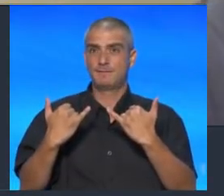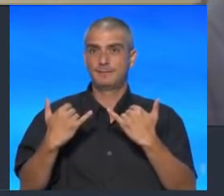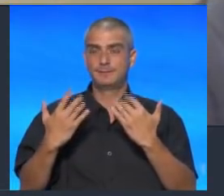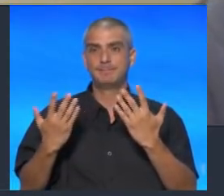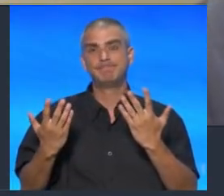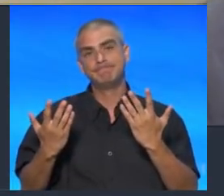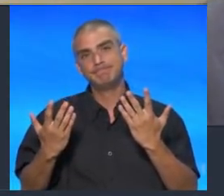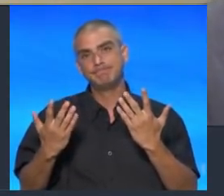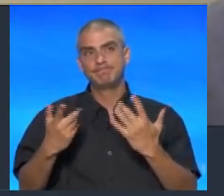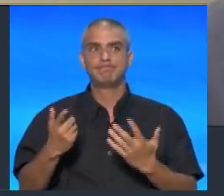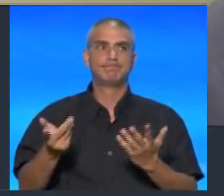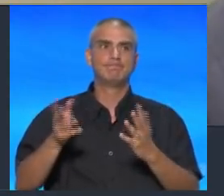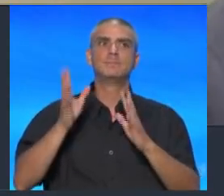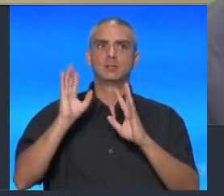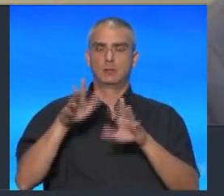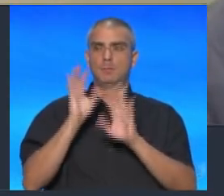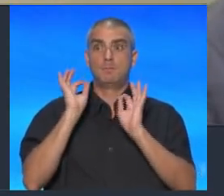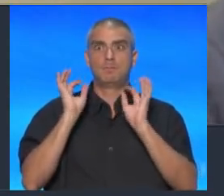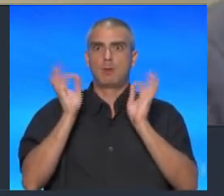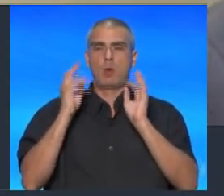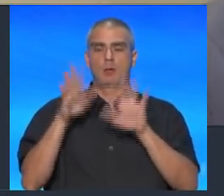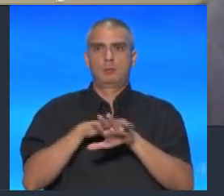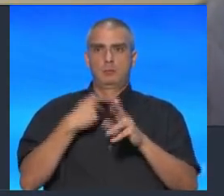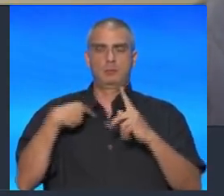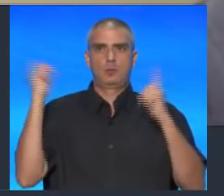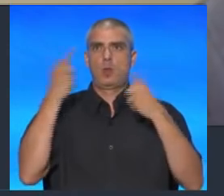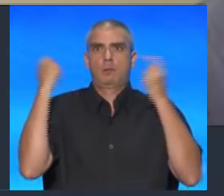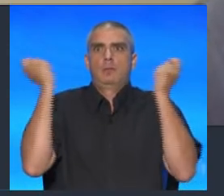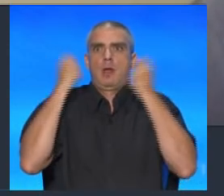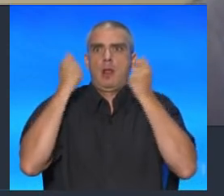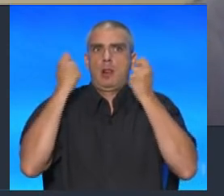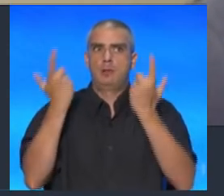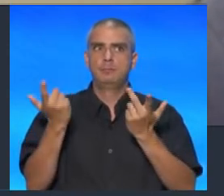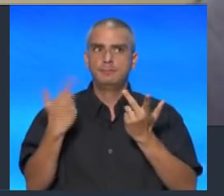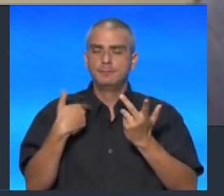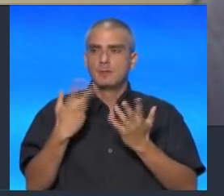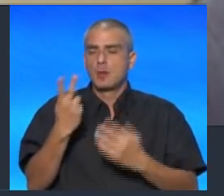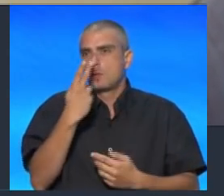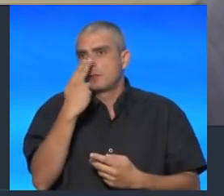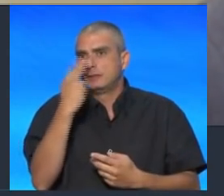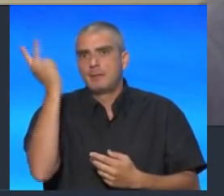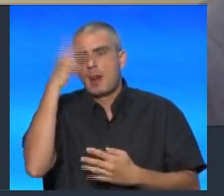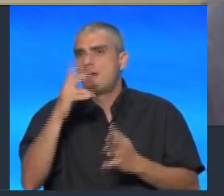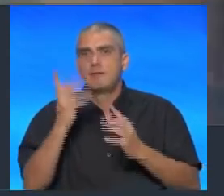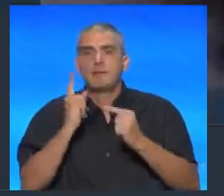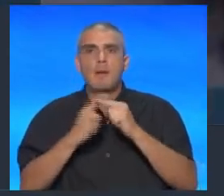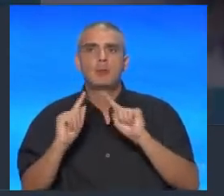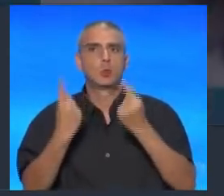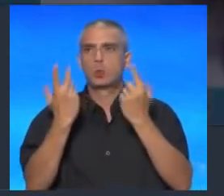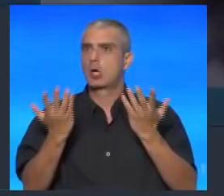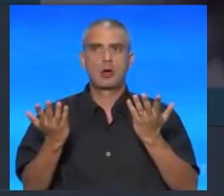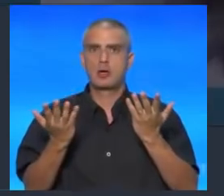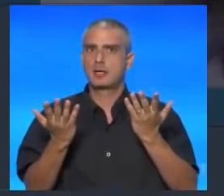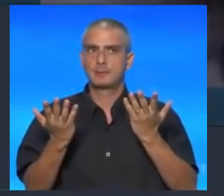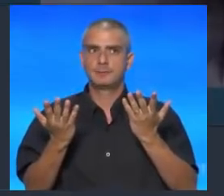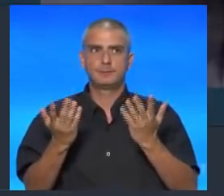if anything, there's a sense of shock in the community, a sense of trying to make sense of it all. There